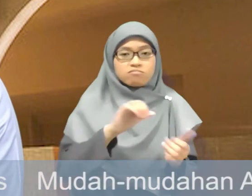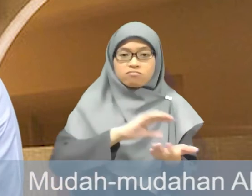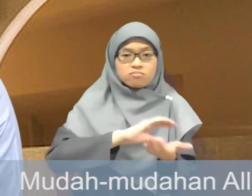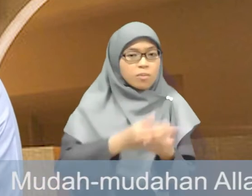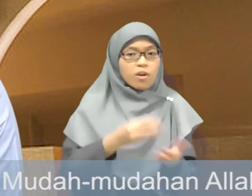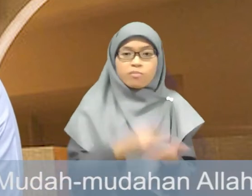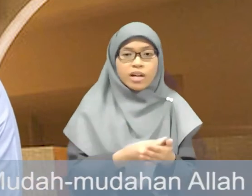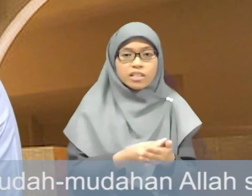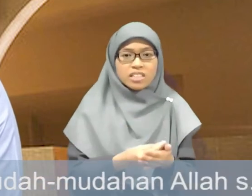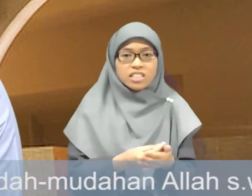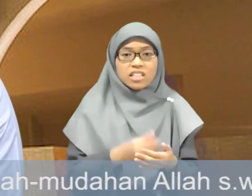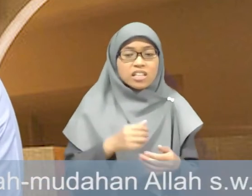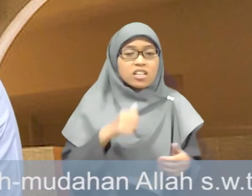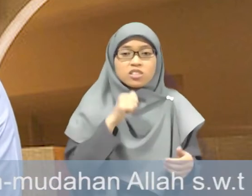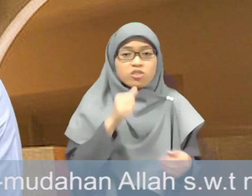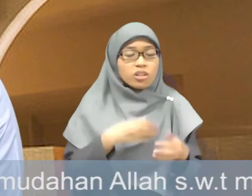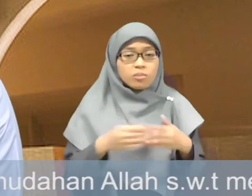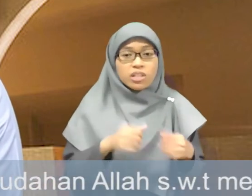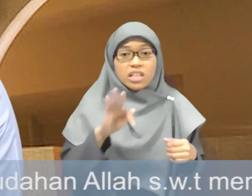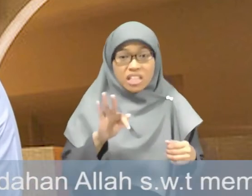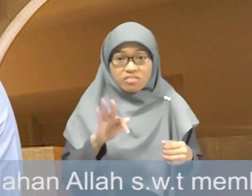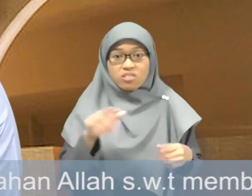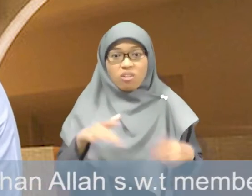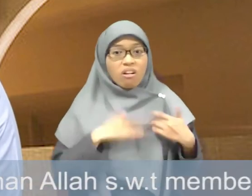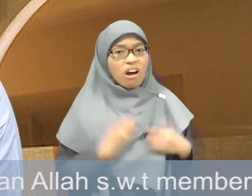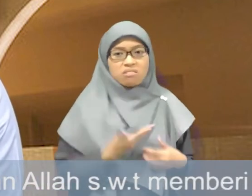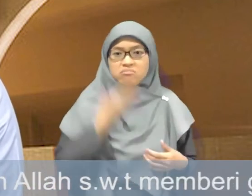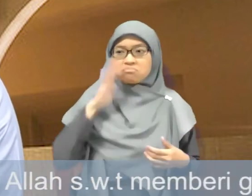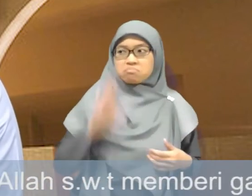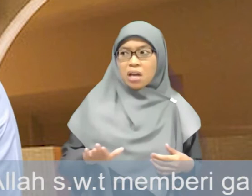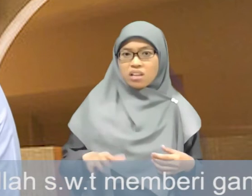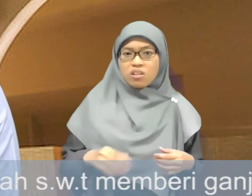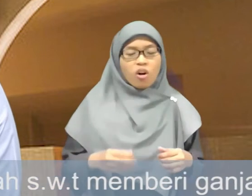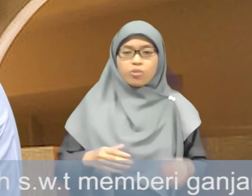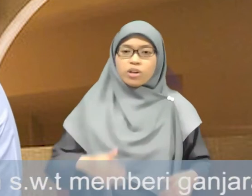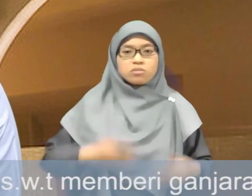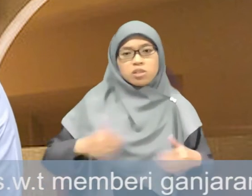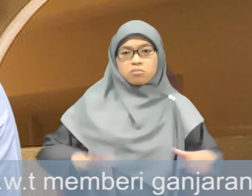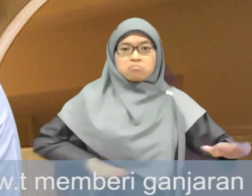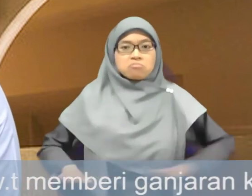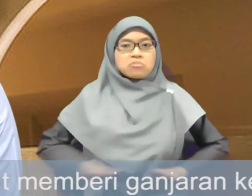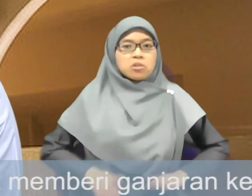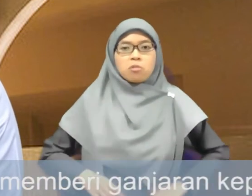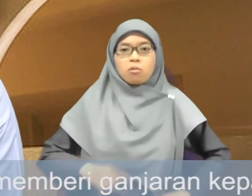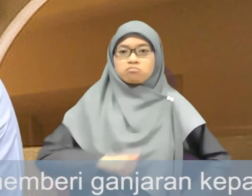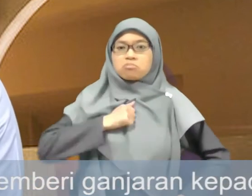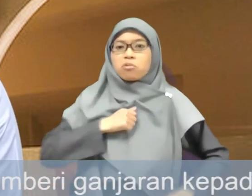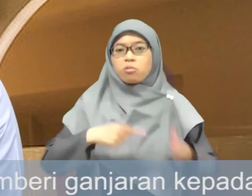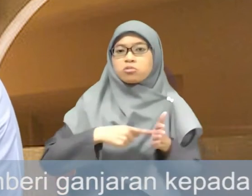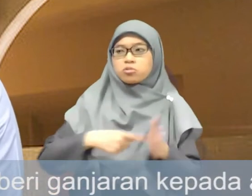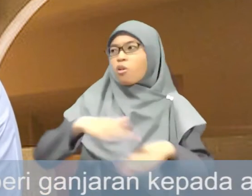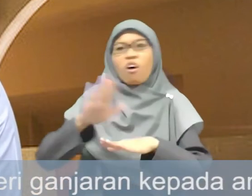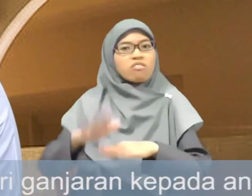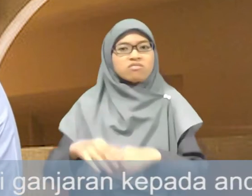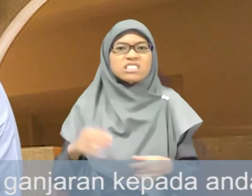sisters, before we do any good deed or any deed at all, we should firstly seek knowledge, seek ilm. Our actions or